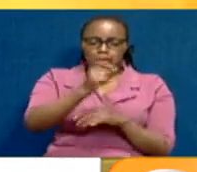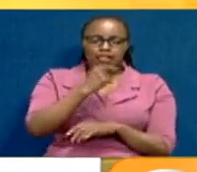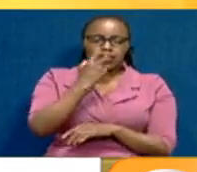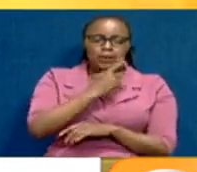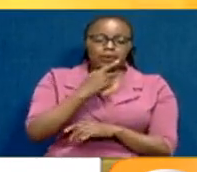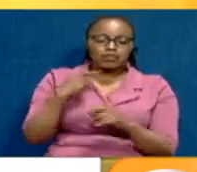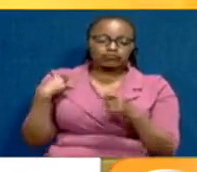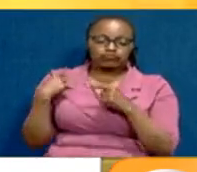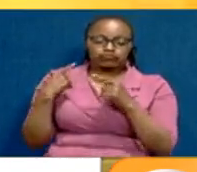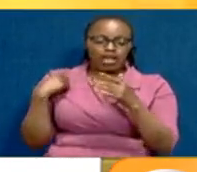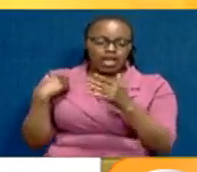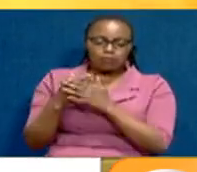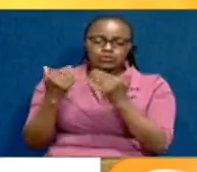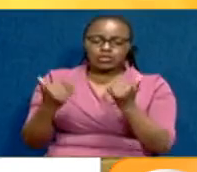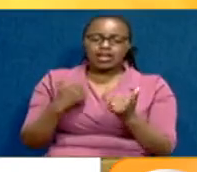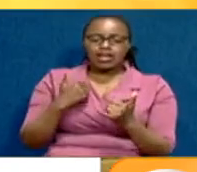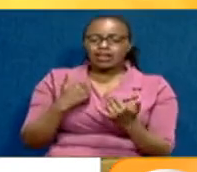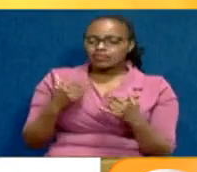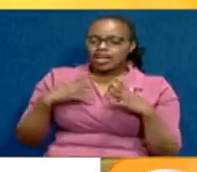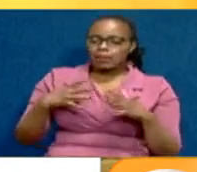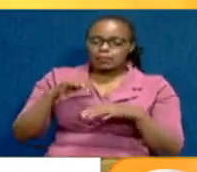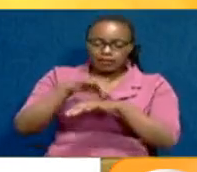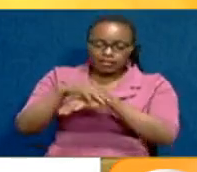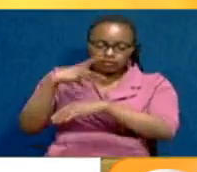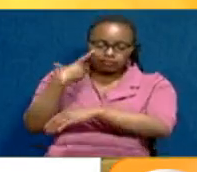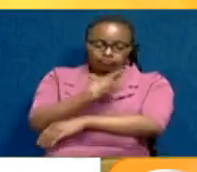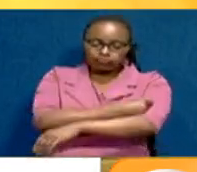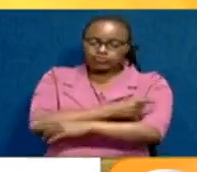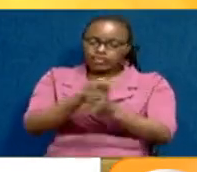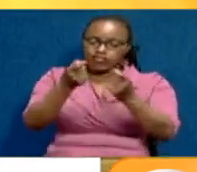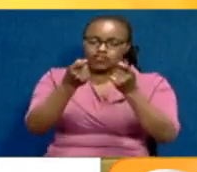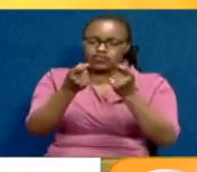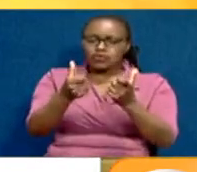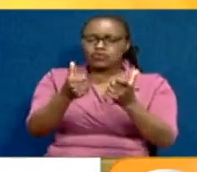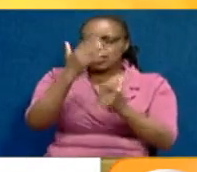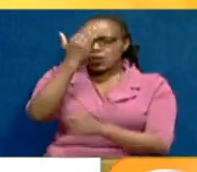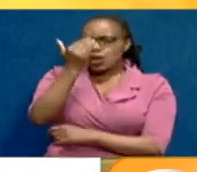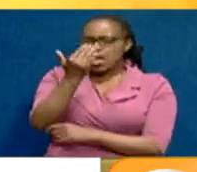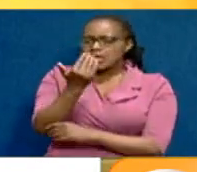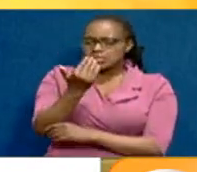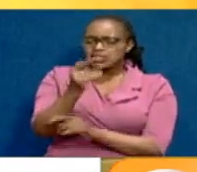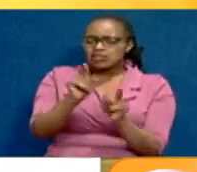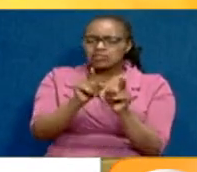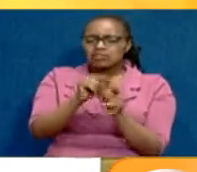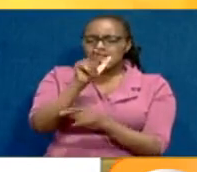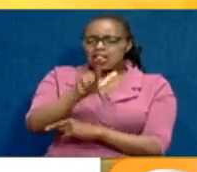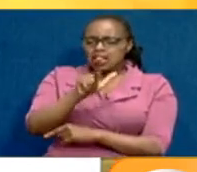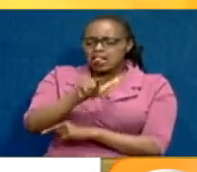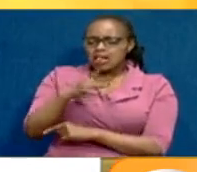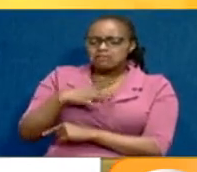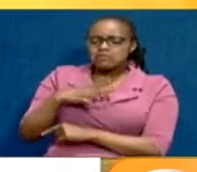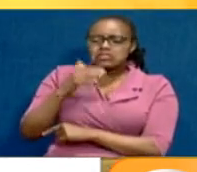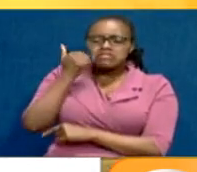February up to now, there's been a low uptake of COVID-19 vaccines, mainly because of the low positivity